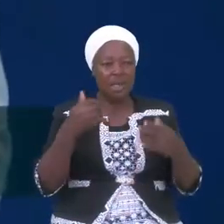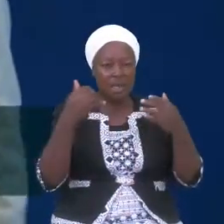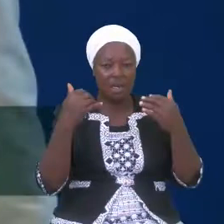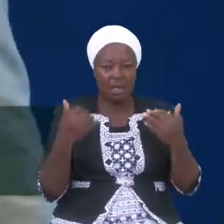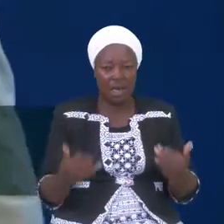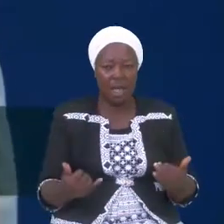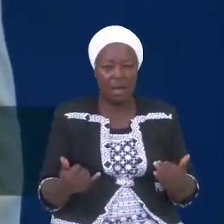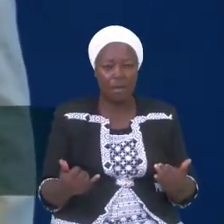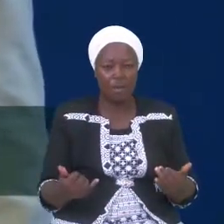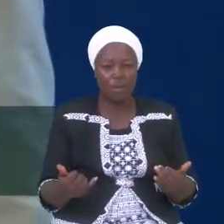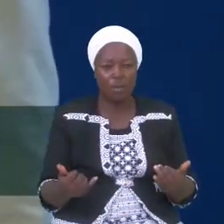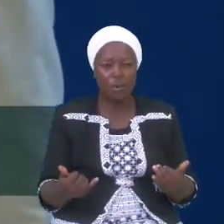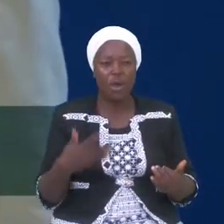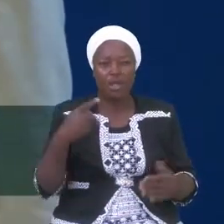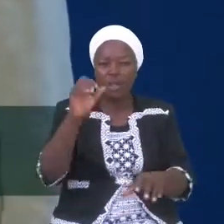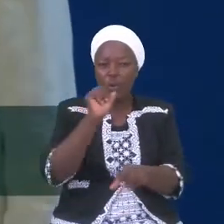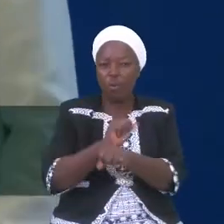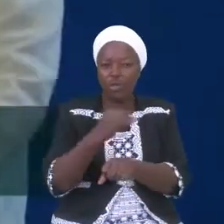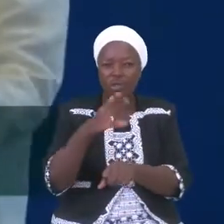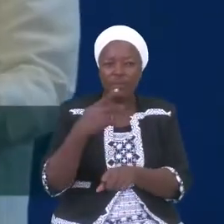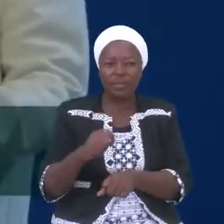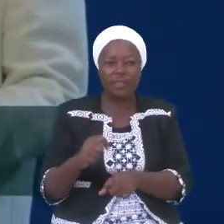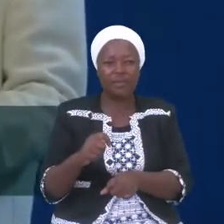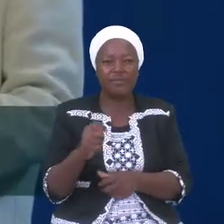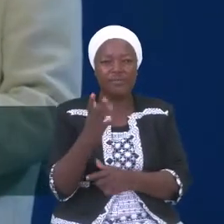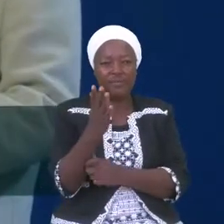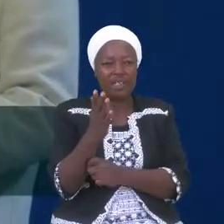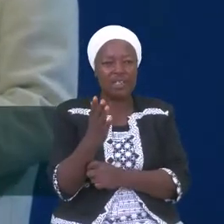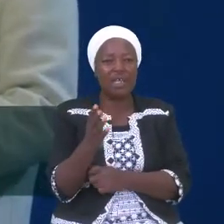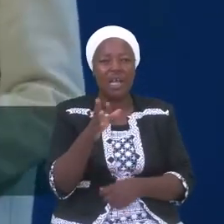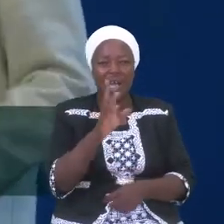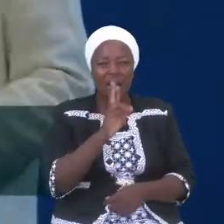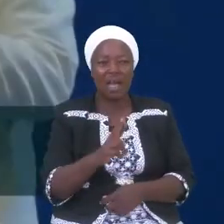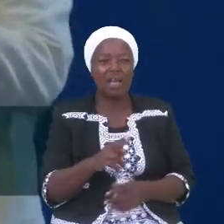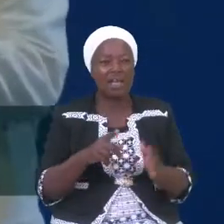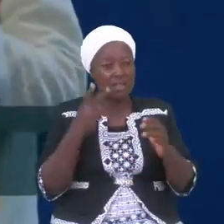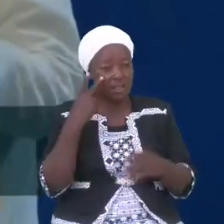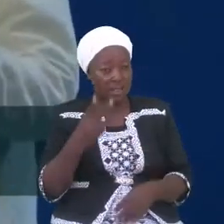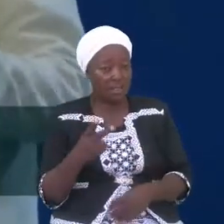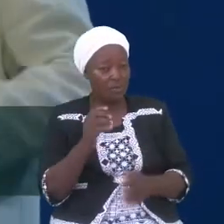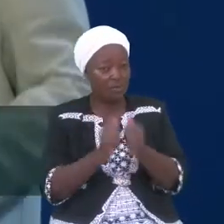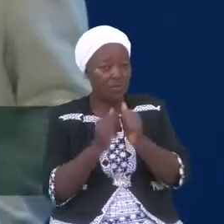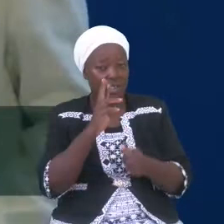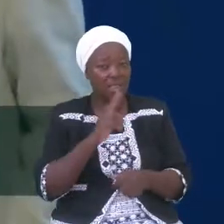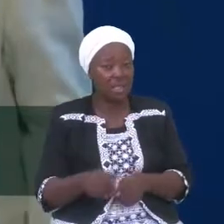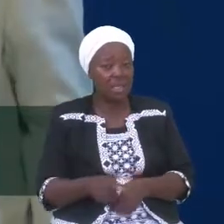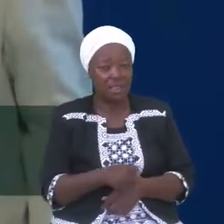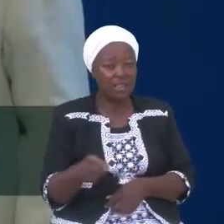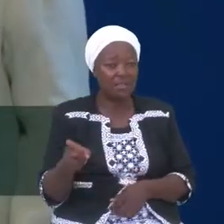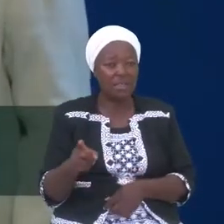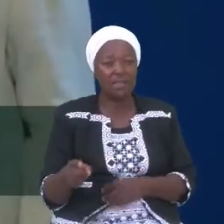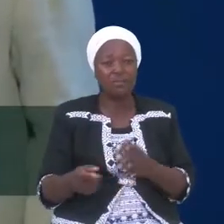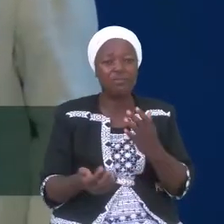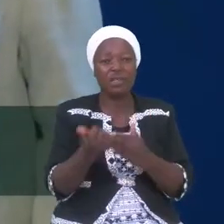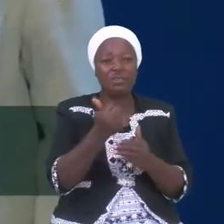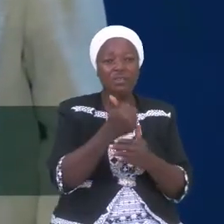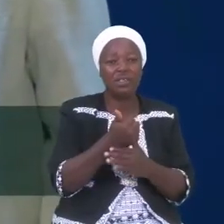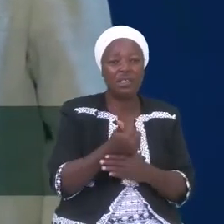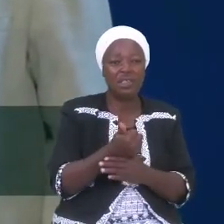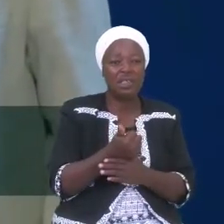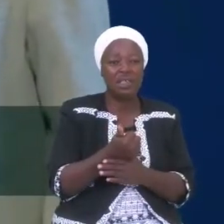it says, now the works of the flesh are manifest. Which are these? Adultery of the